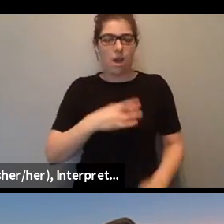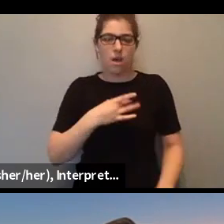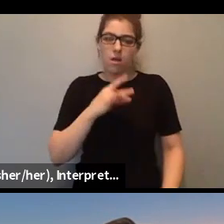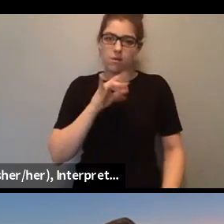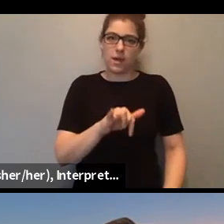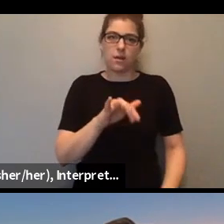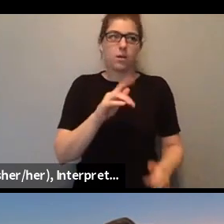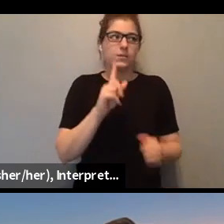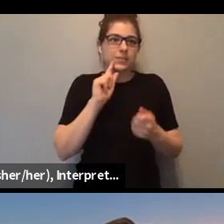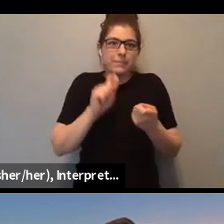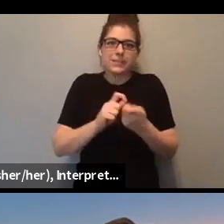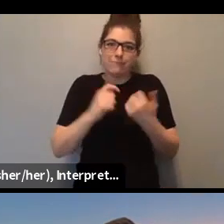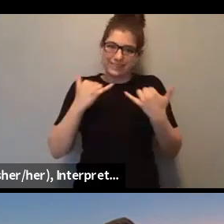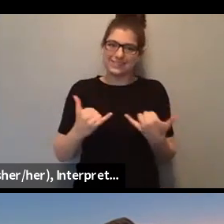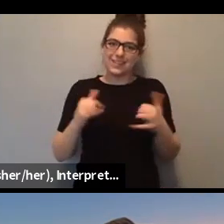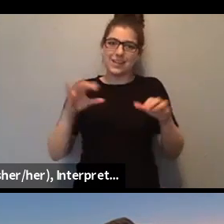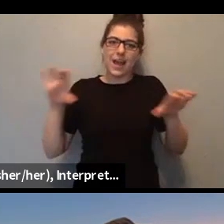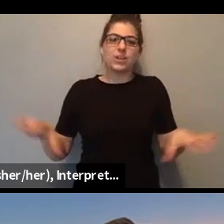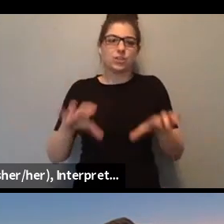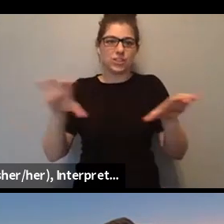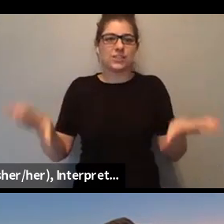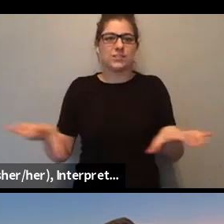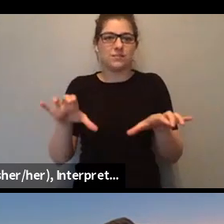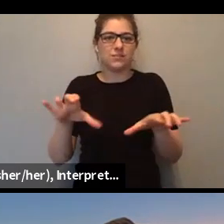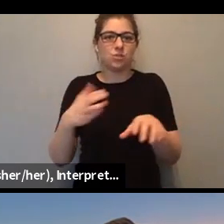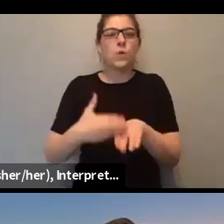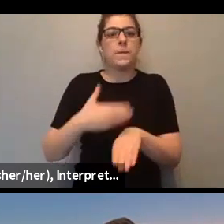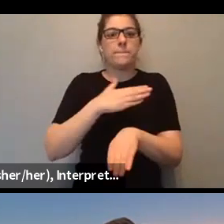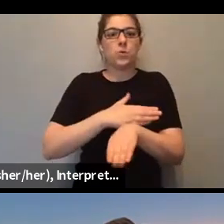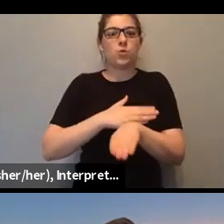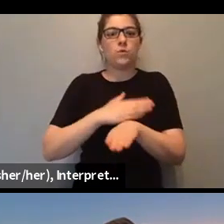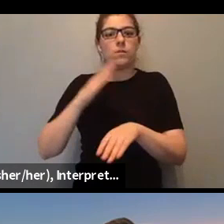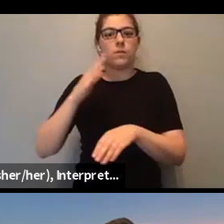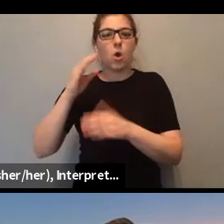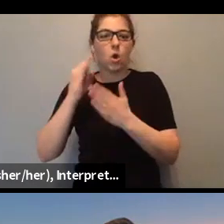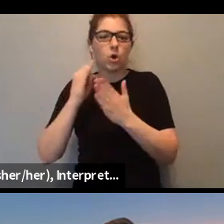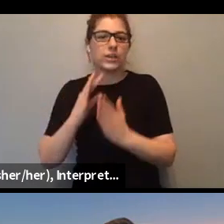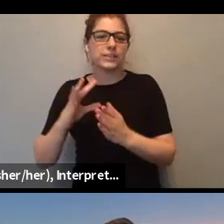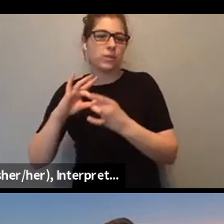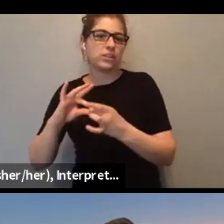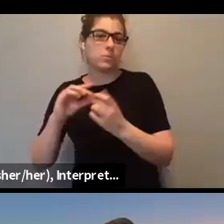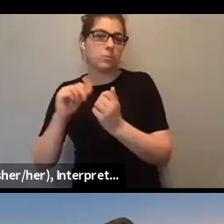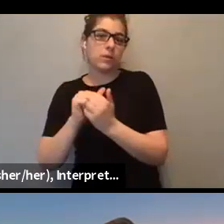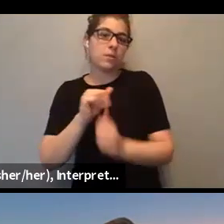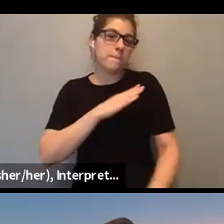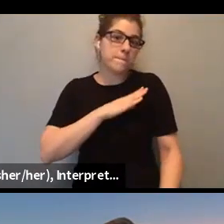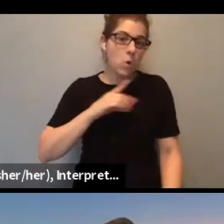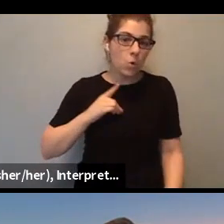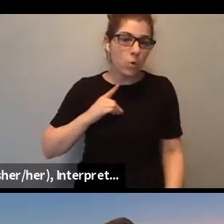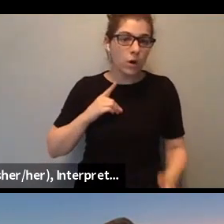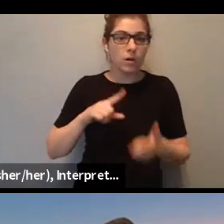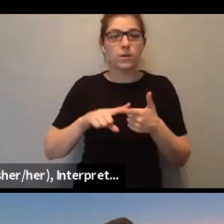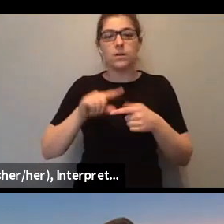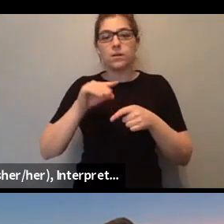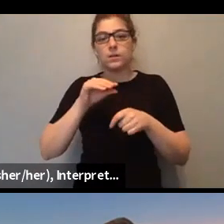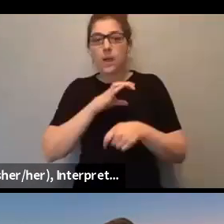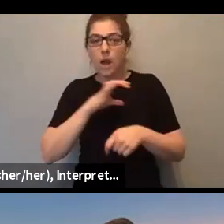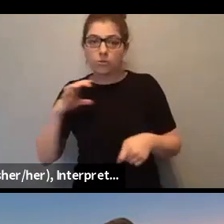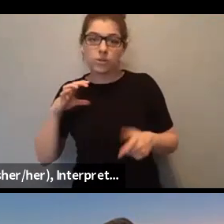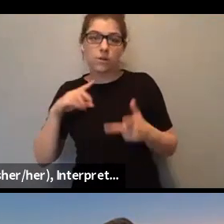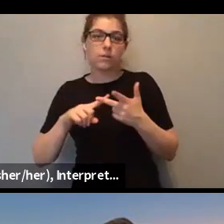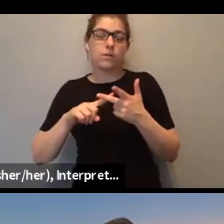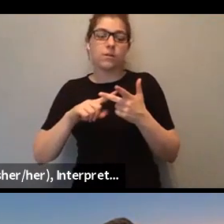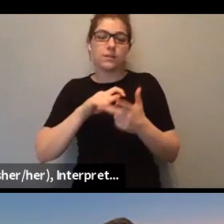to improve presenter-artist relationships with the board, the councils, the staff transparency.